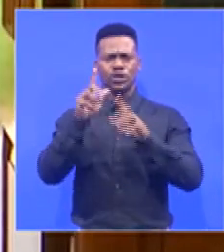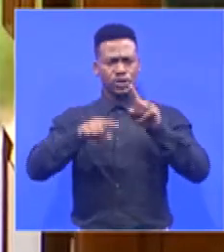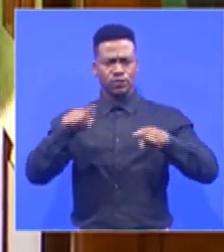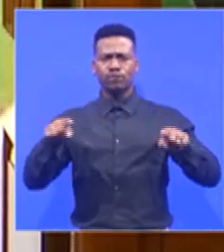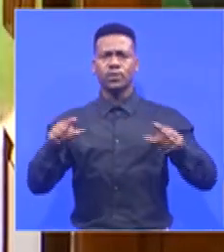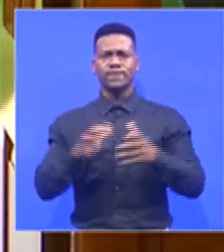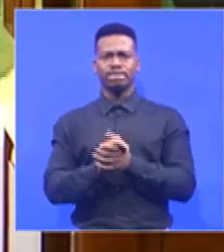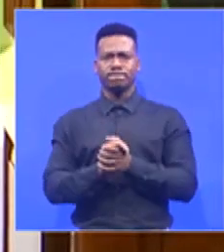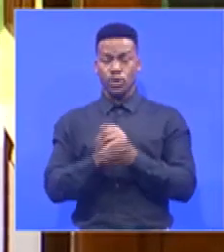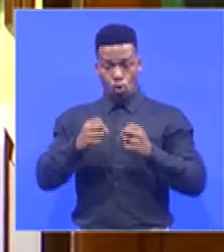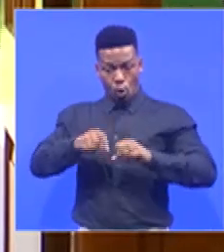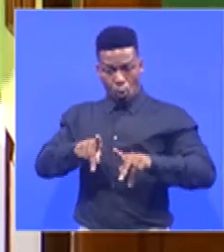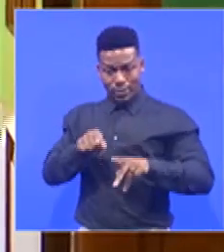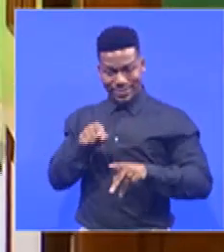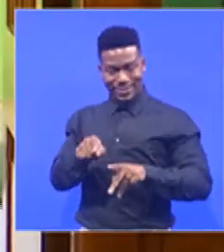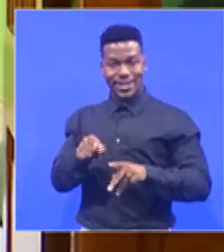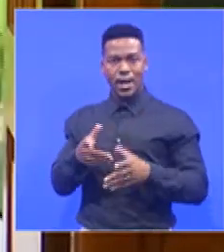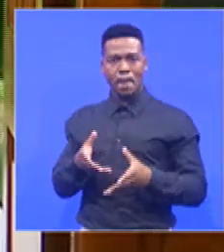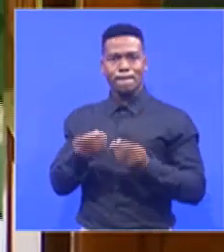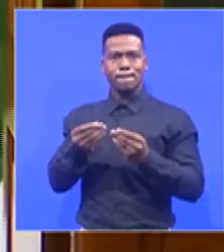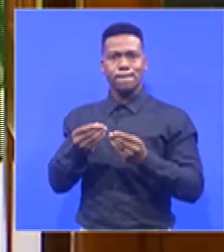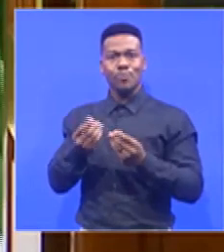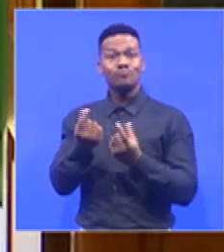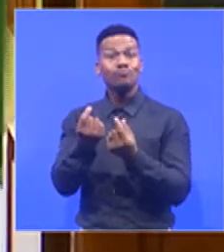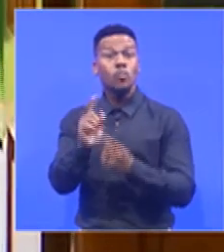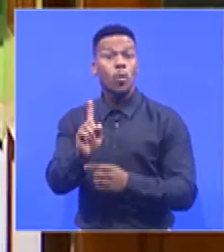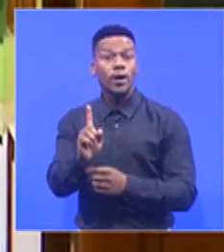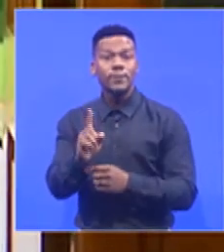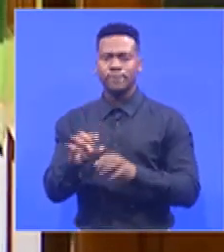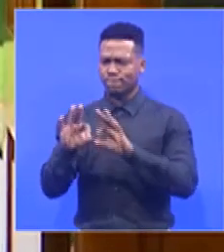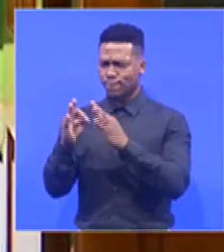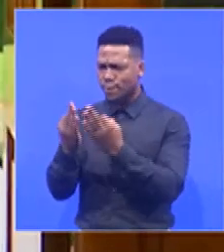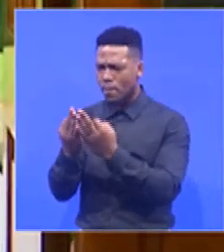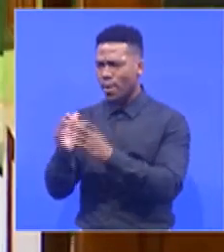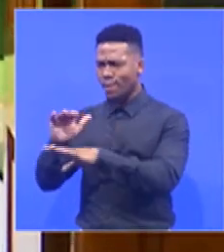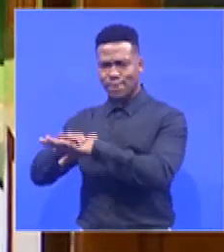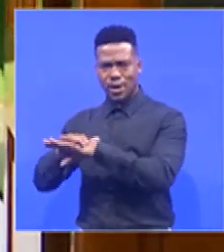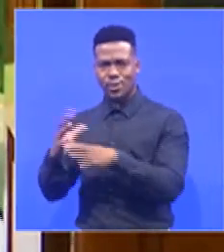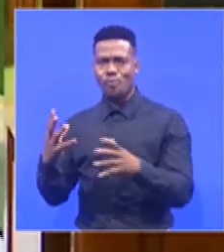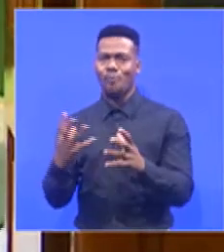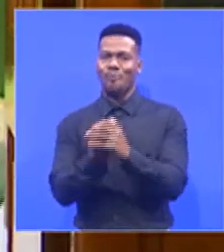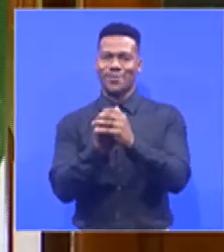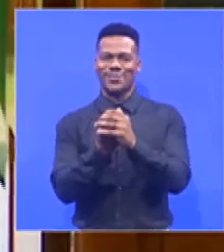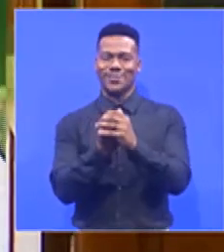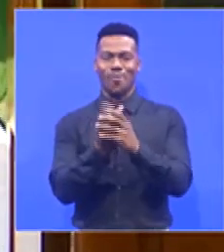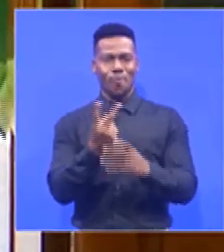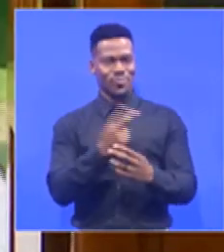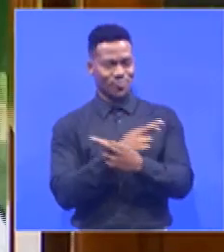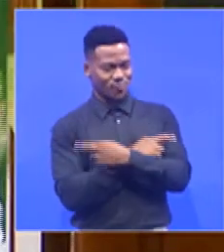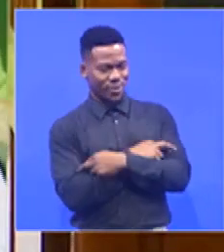opportunity to spend time with family and friends, to rest, create